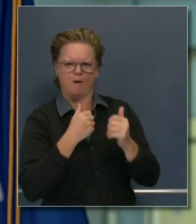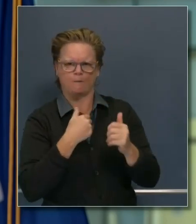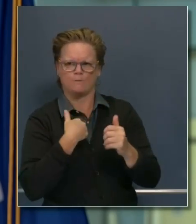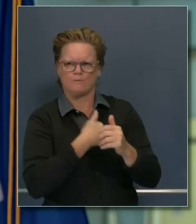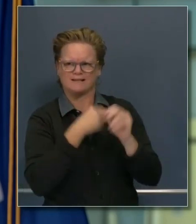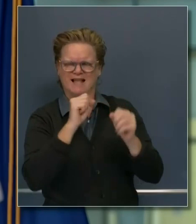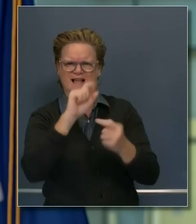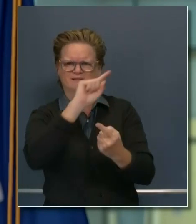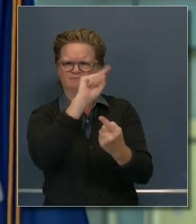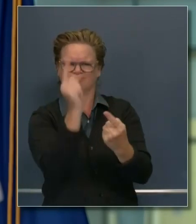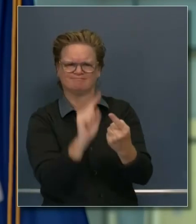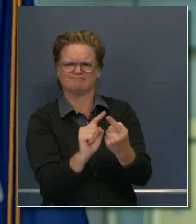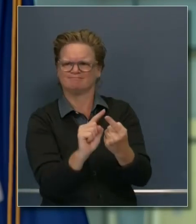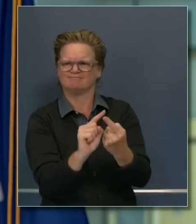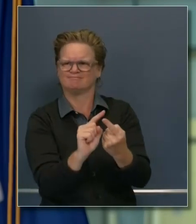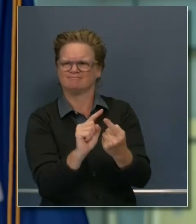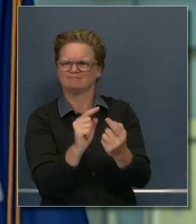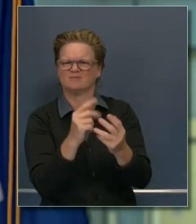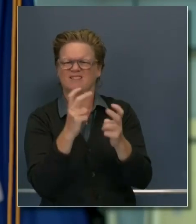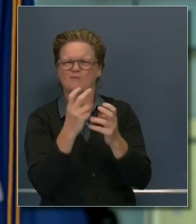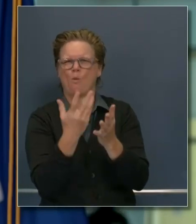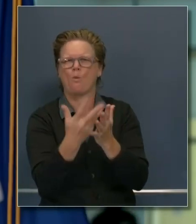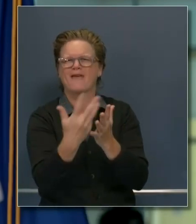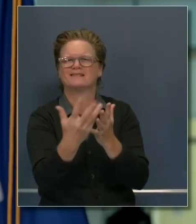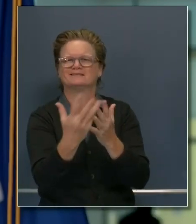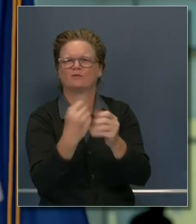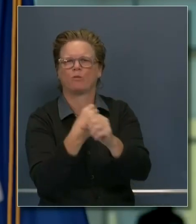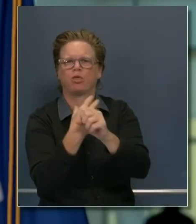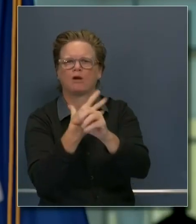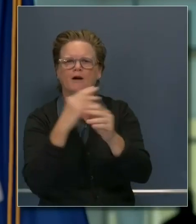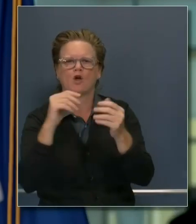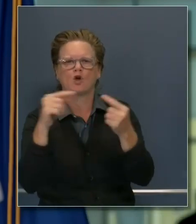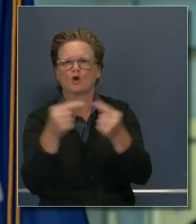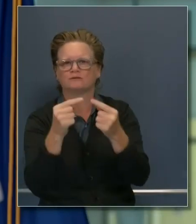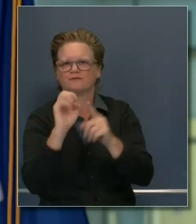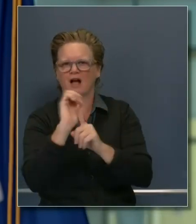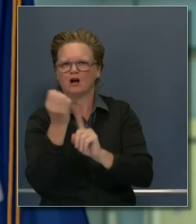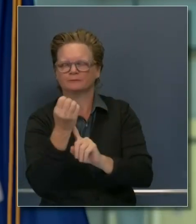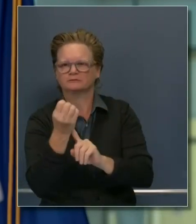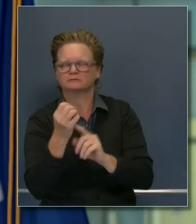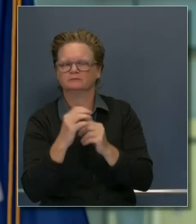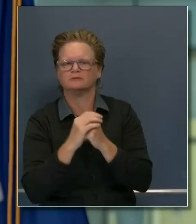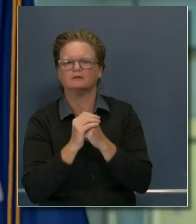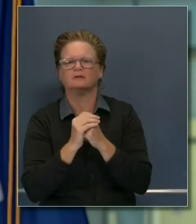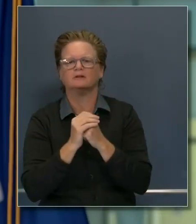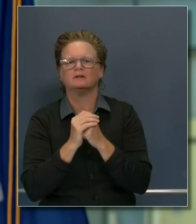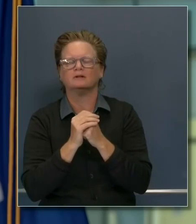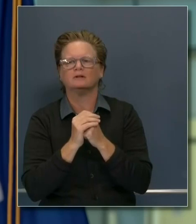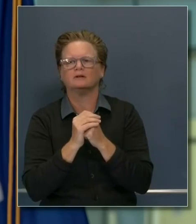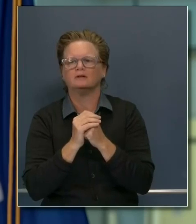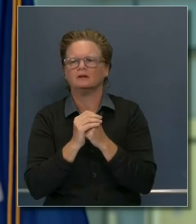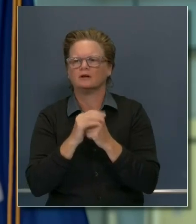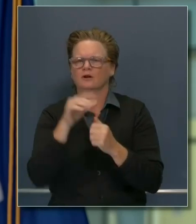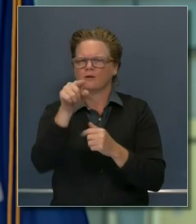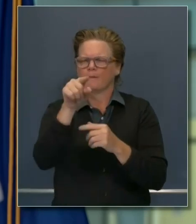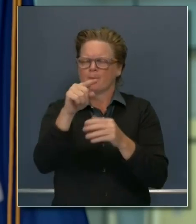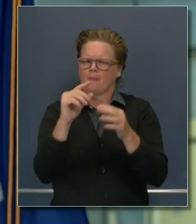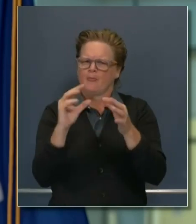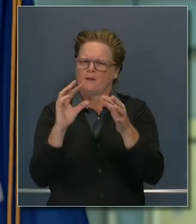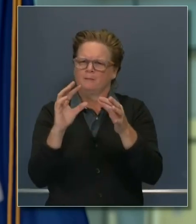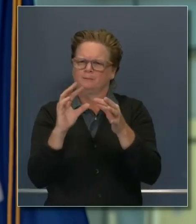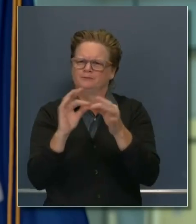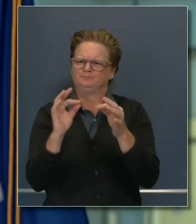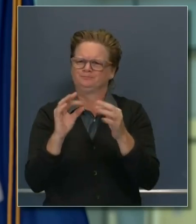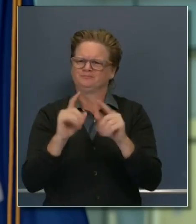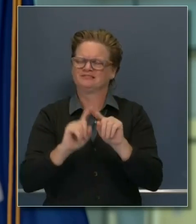There's enormous amount of pressure, as you know well, imagine you've reported, in terms of the cap and trade program and the auction results, though we